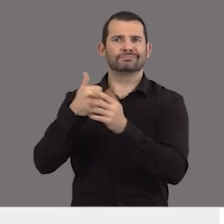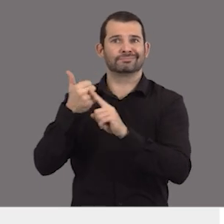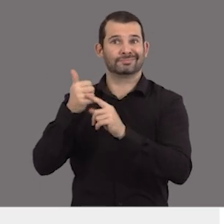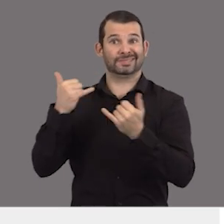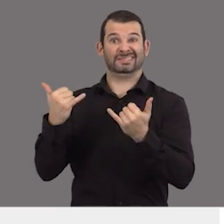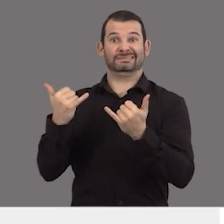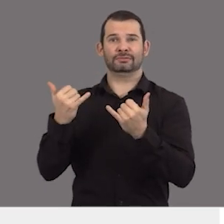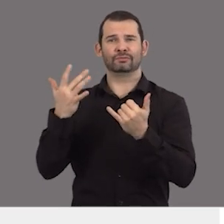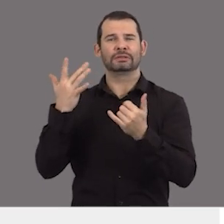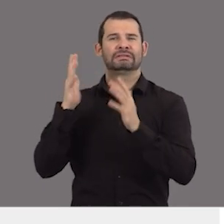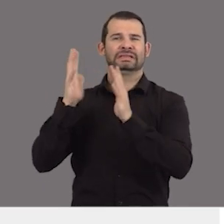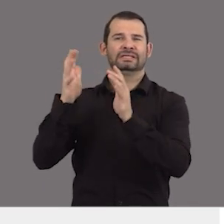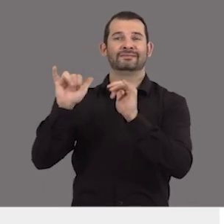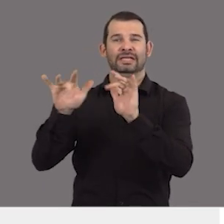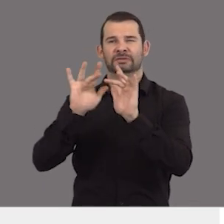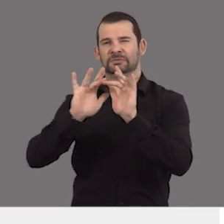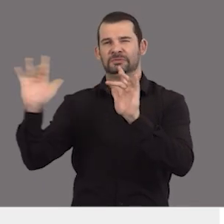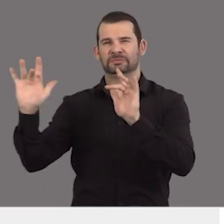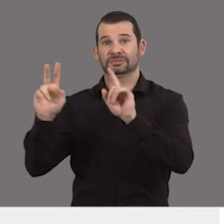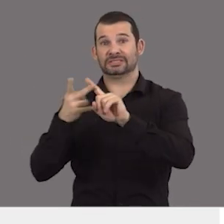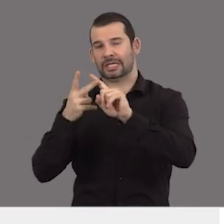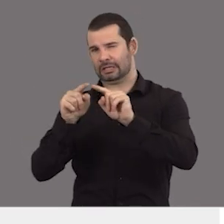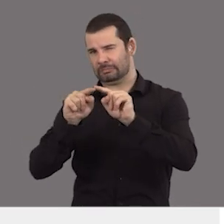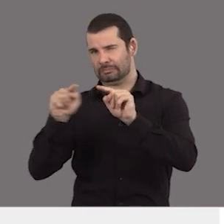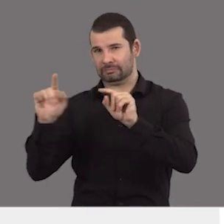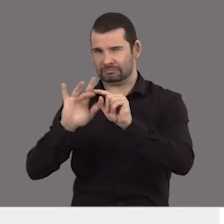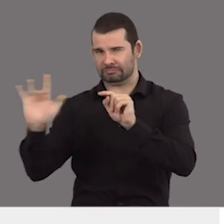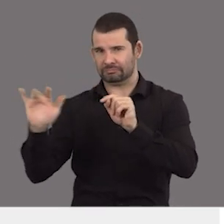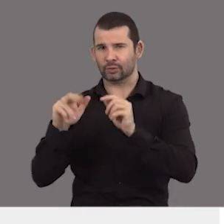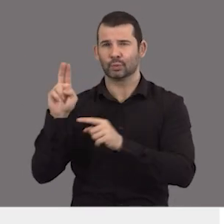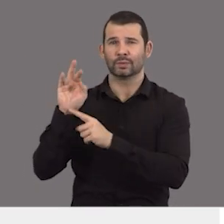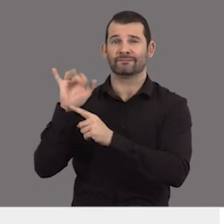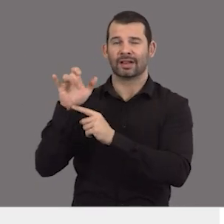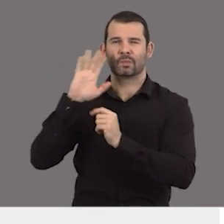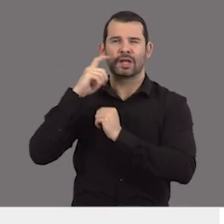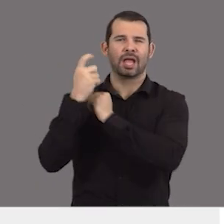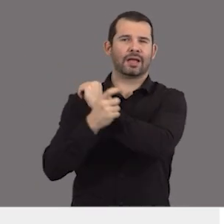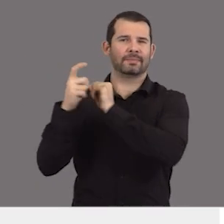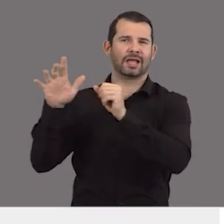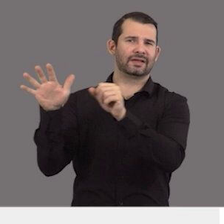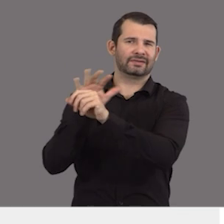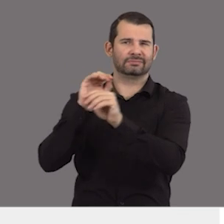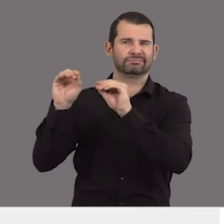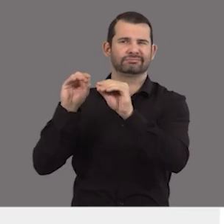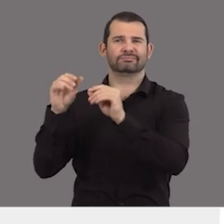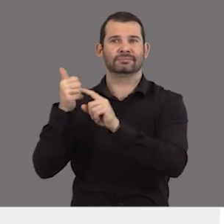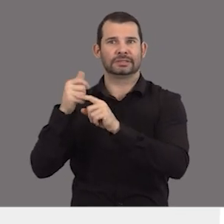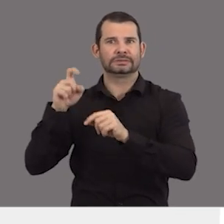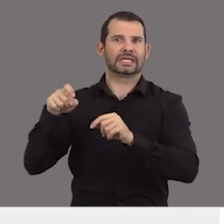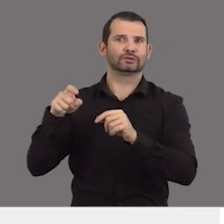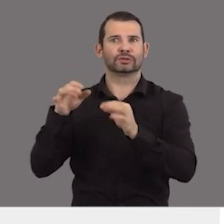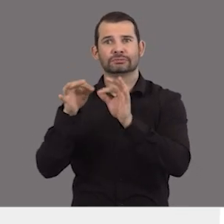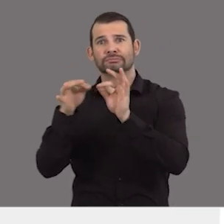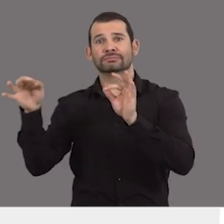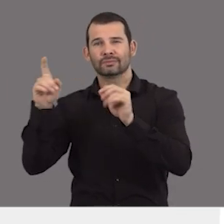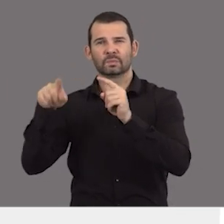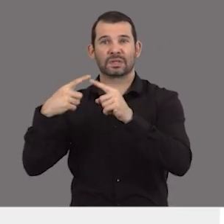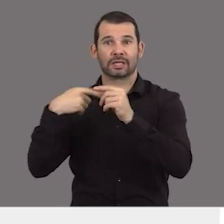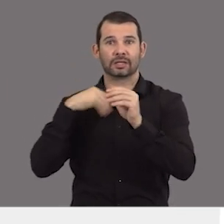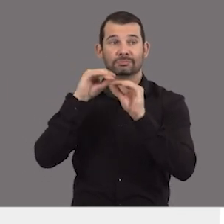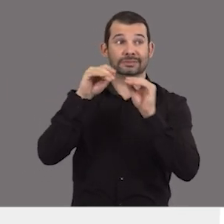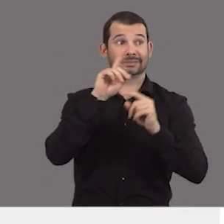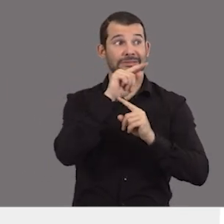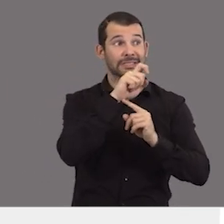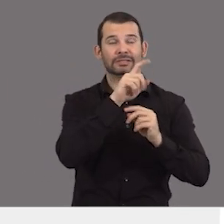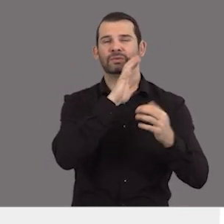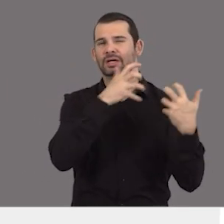income earned at this moment, so leave the second field blank. UFile will automatically fill in the necessary fields once we enter